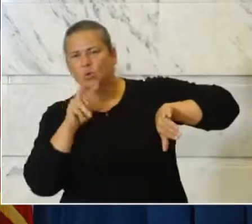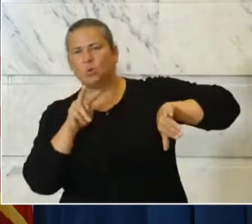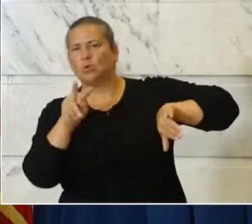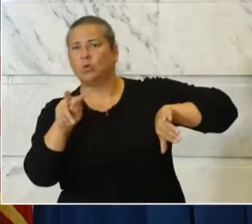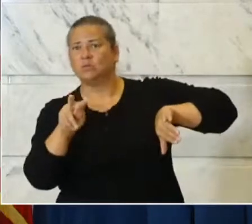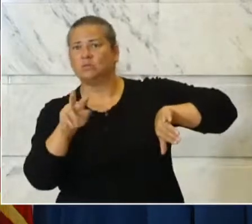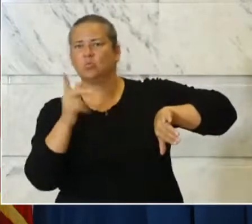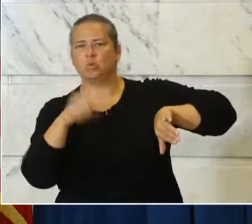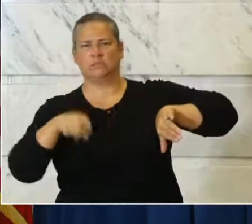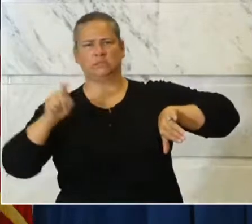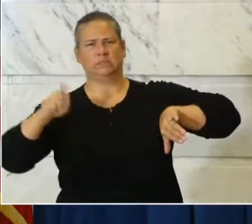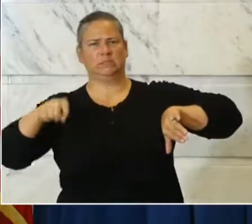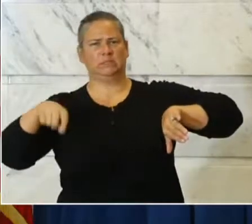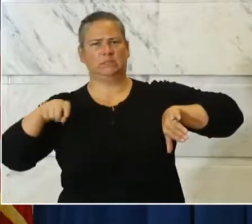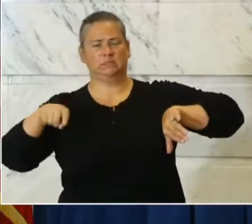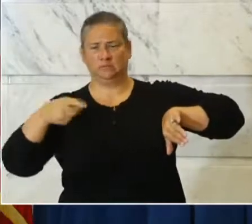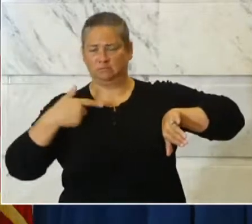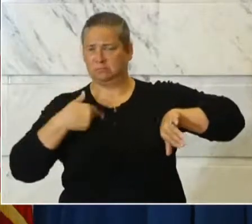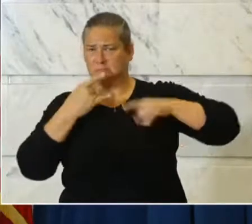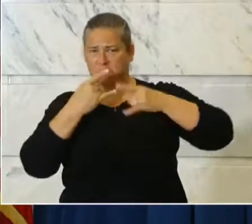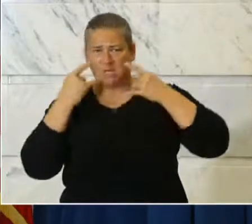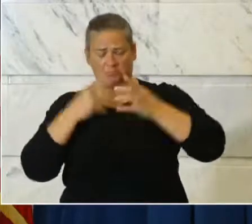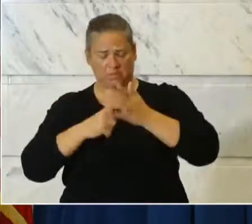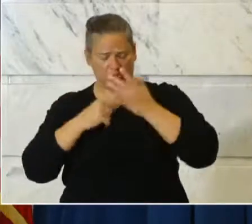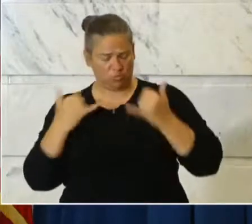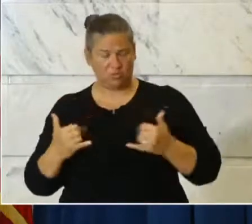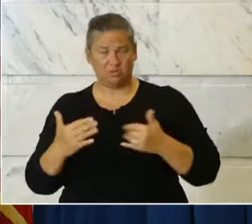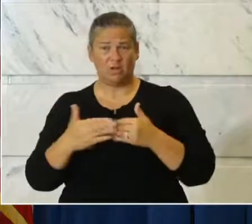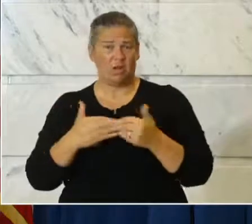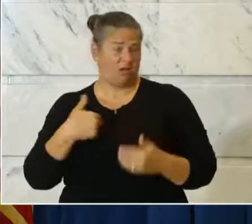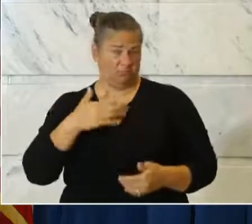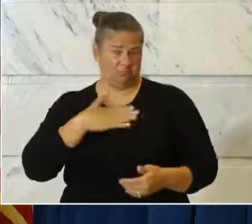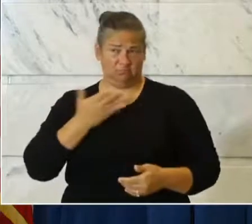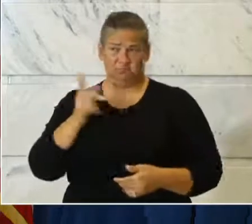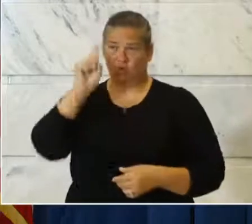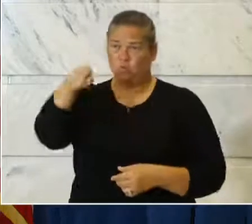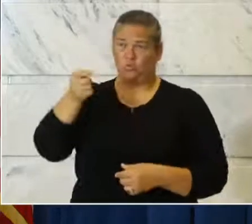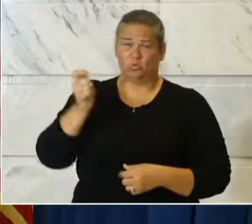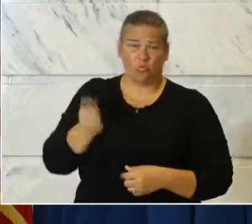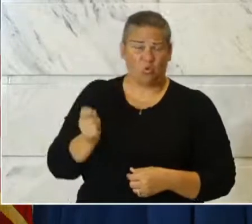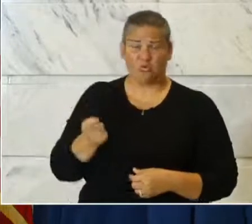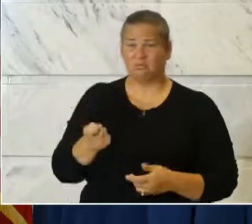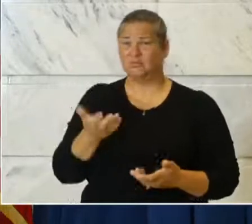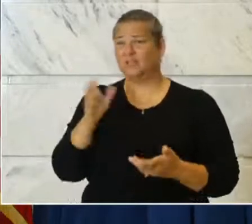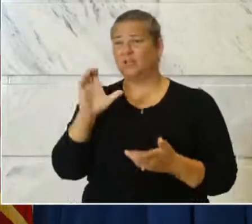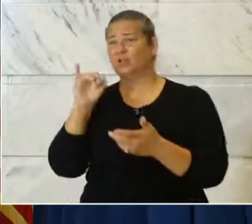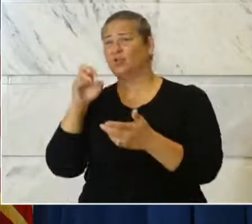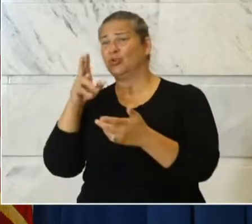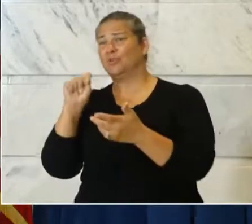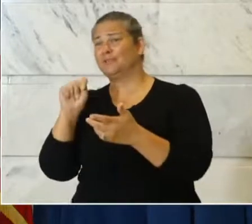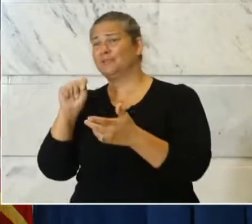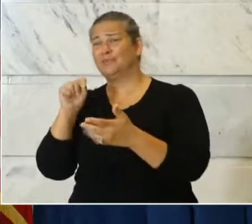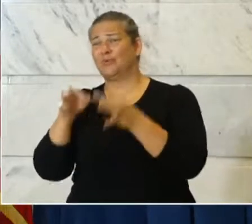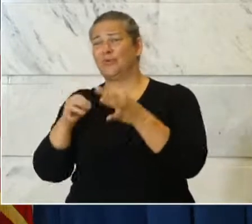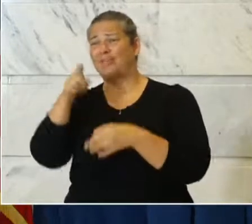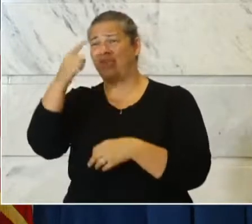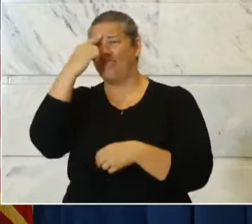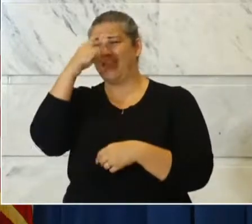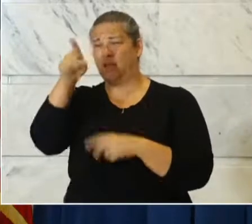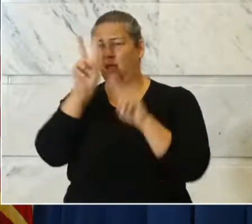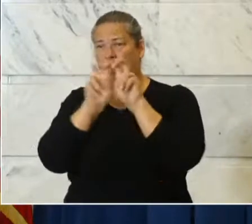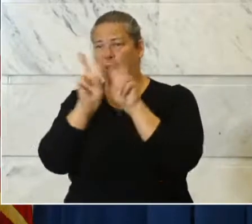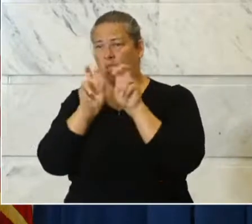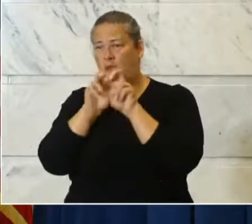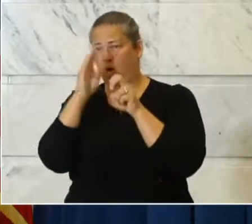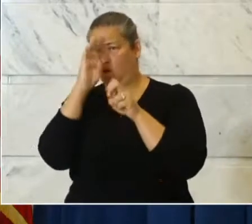today. We'll beat him in court, and just because the circuit judge there, I guess, thinks he's an epidemiologist and we don't need any